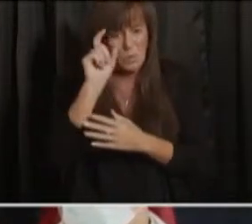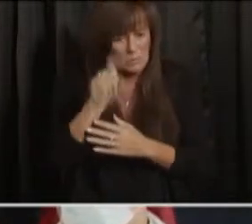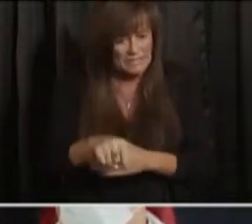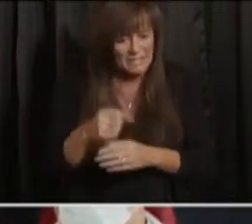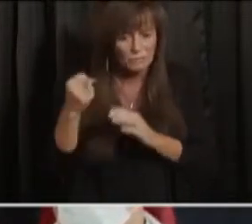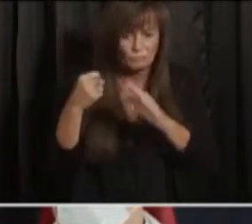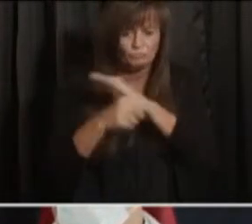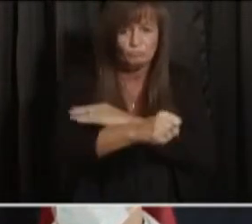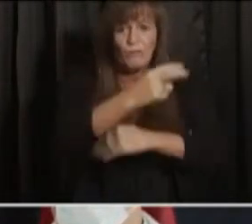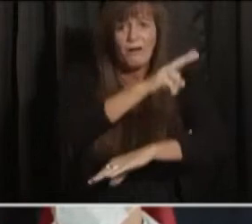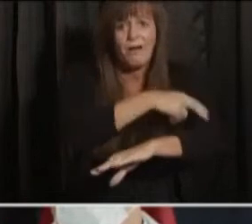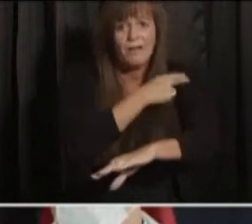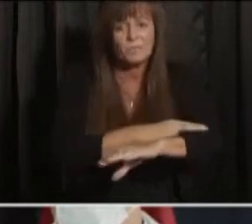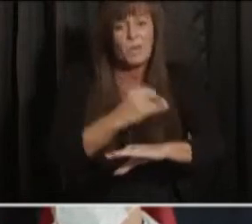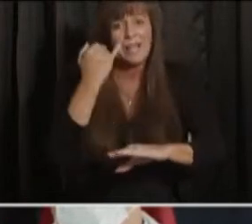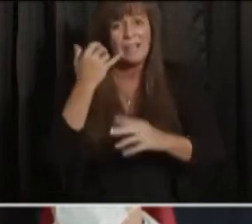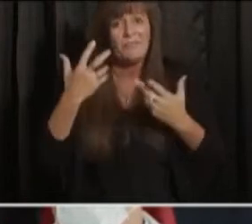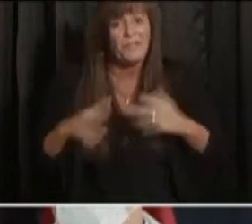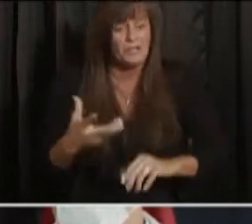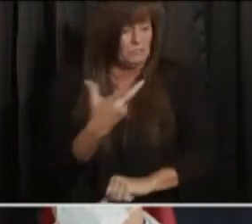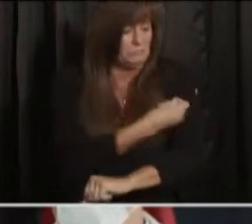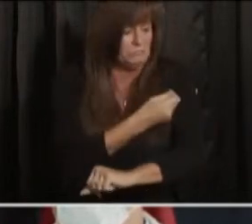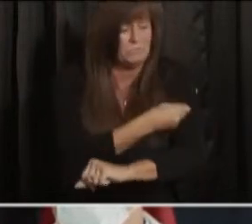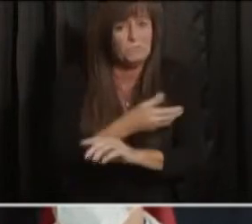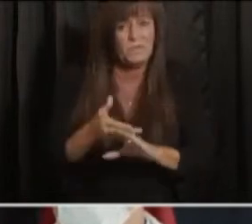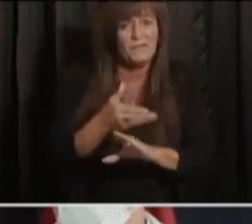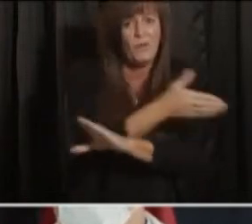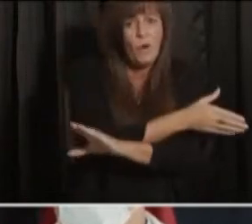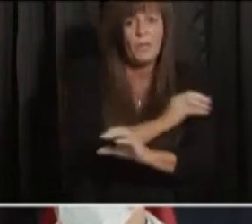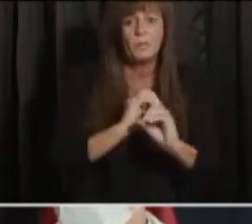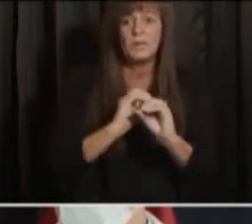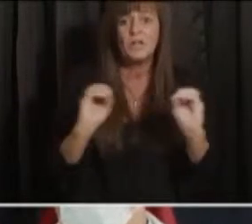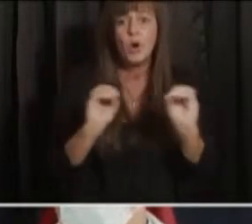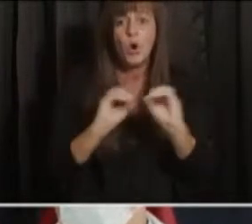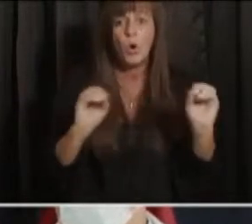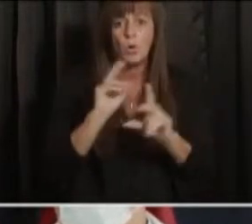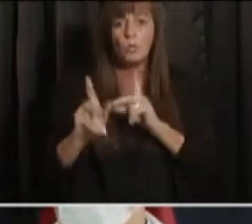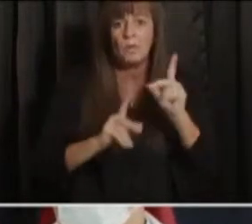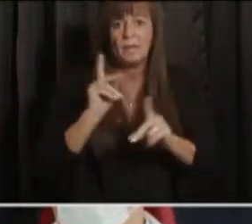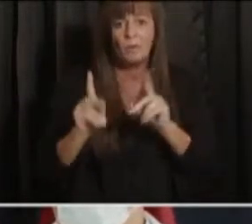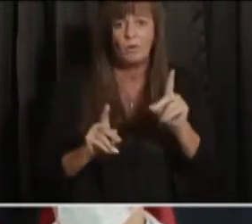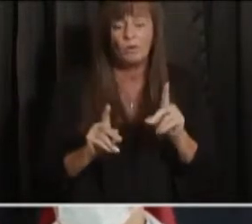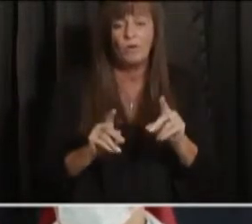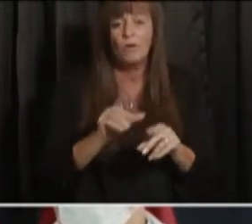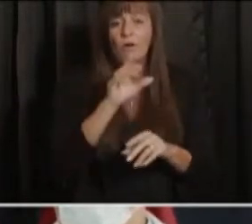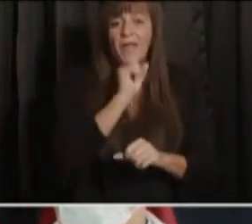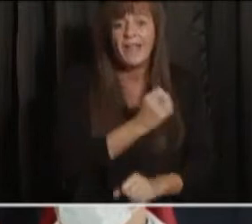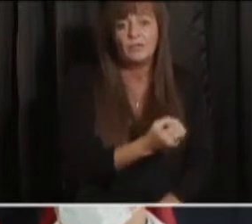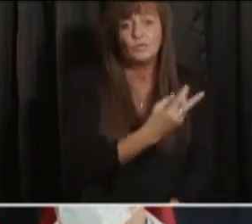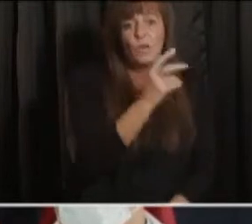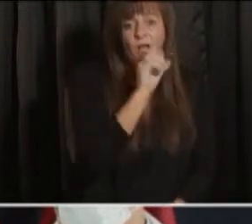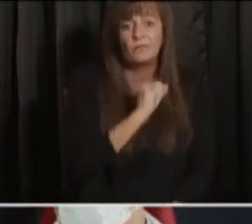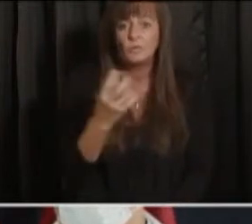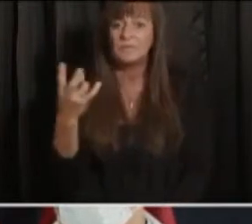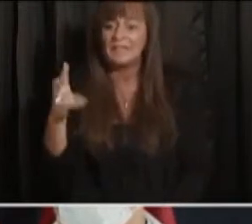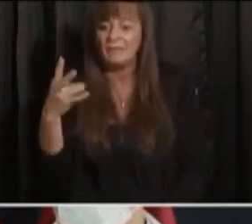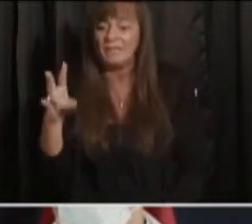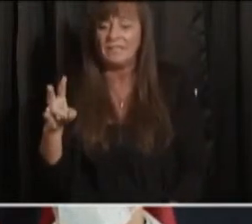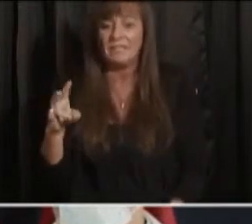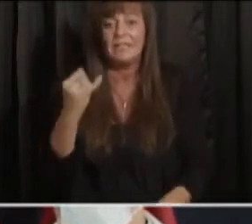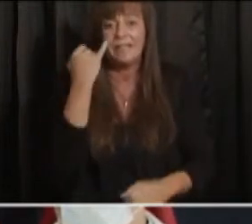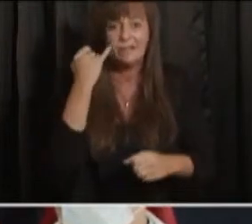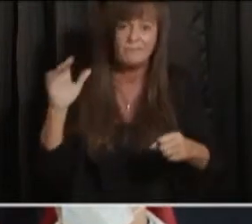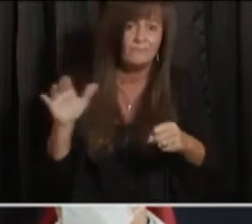gotten vaccinated, that number would be zero. There would be nobody. There are 0 people, 12 to 17, who are fully